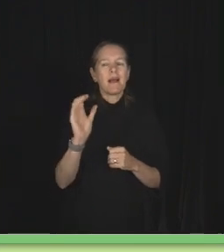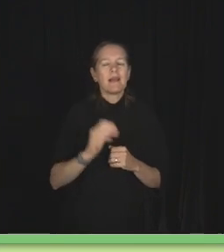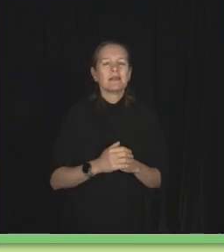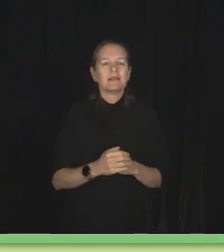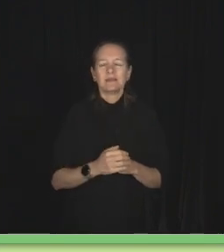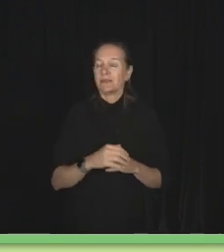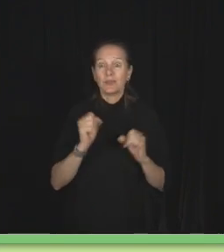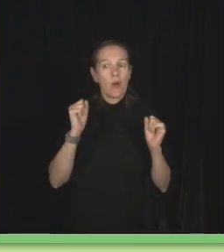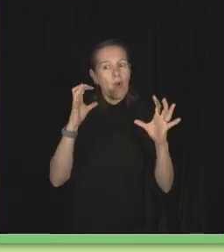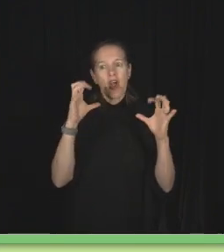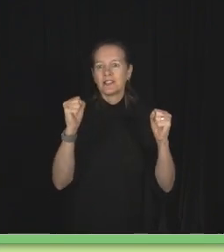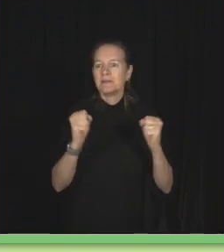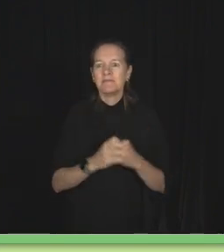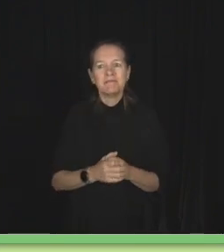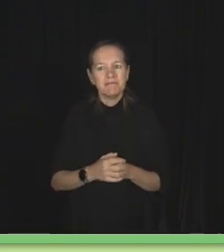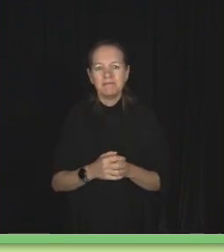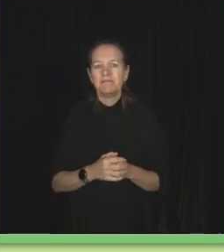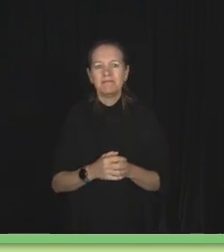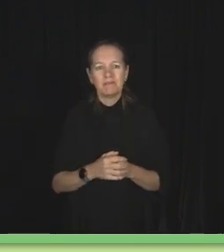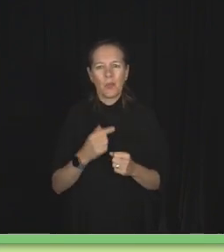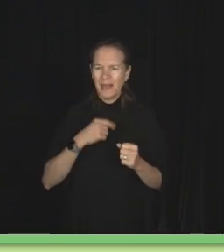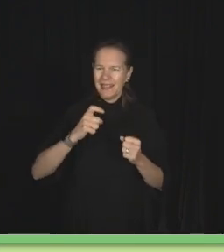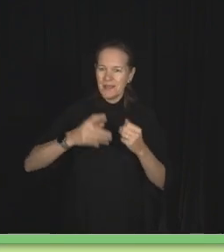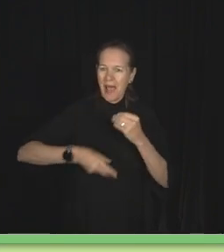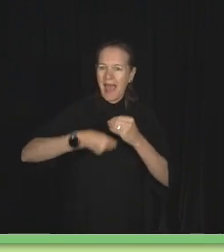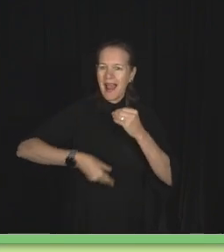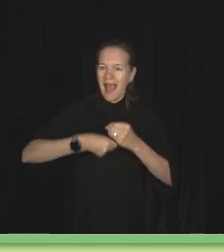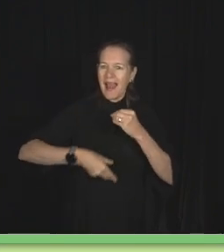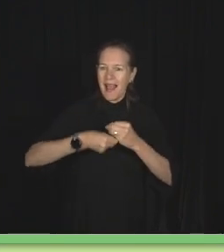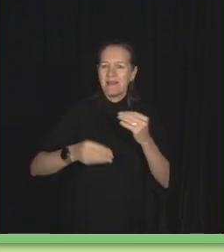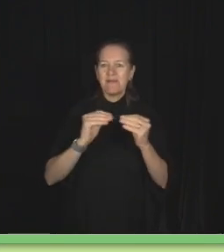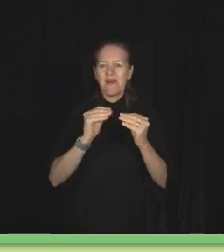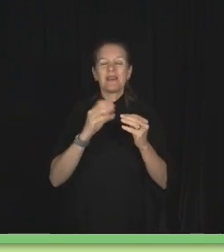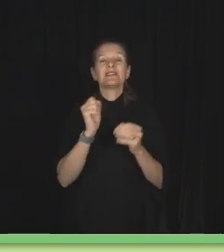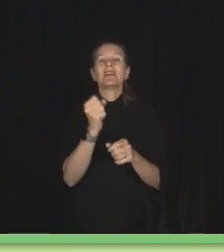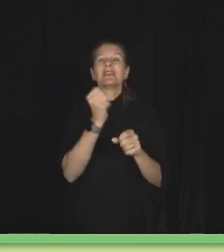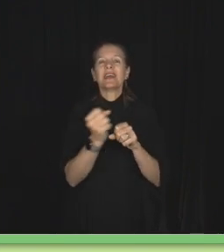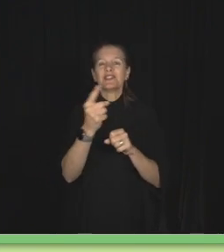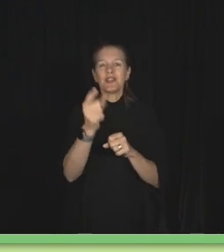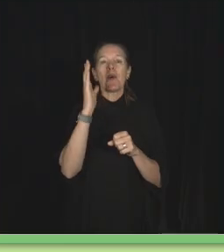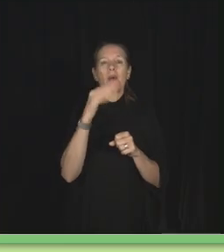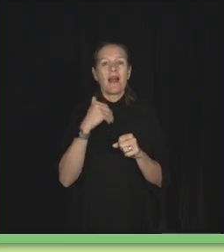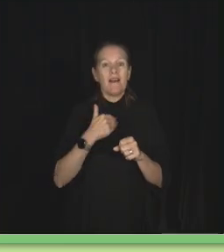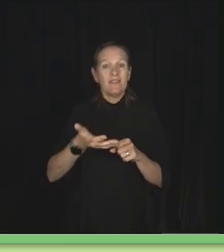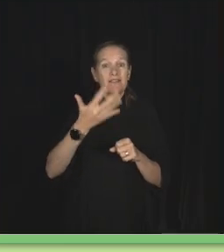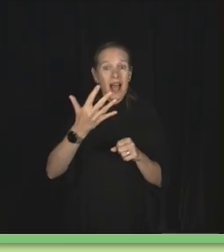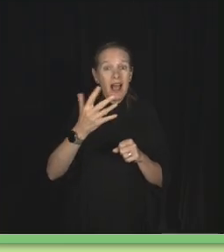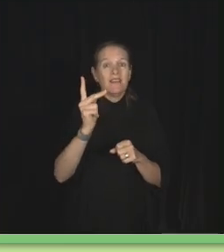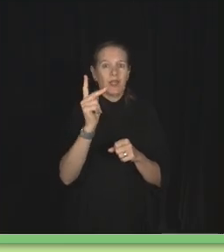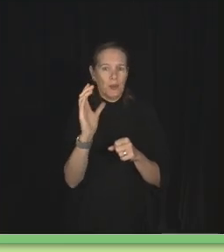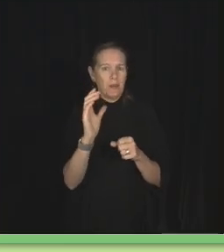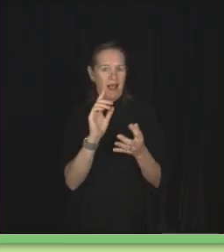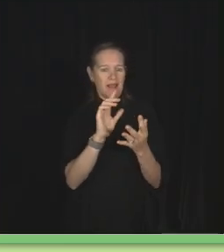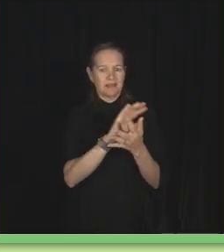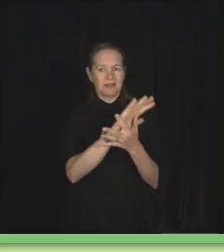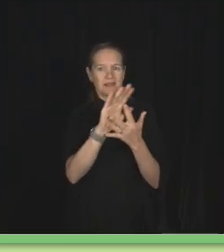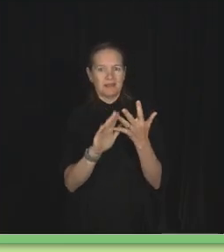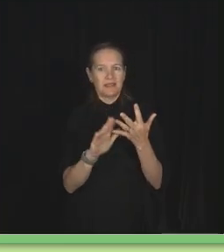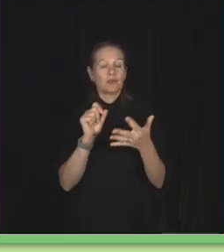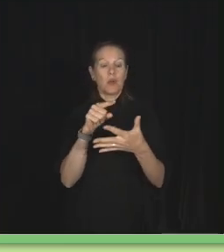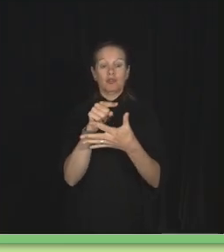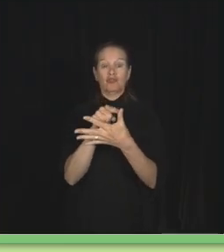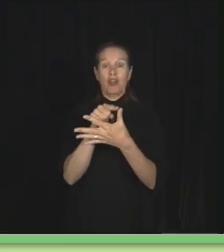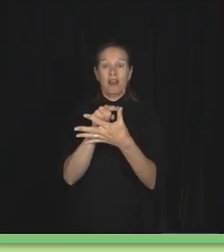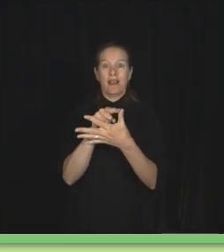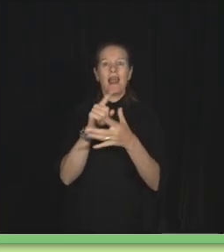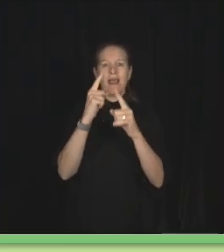so awesome. We got to keep adding more. And next year we will be doing 5 KubeCons again, starting out